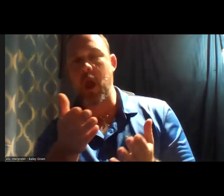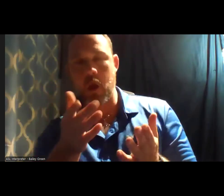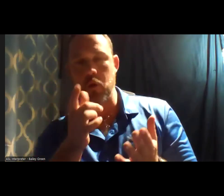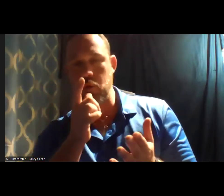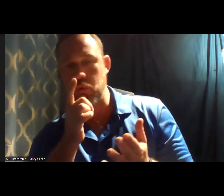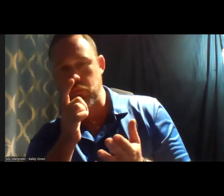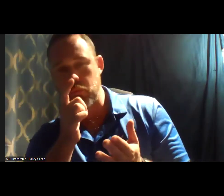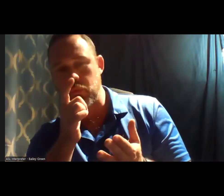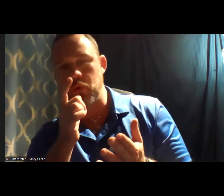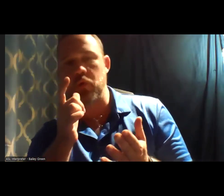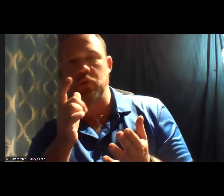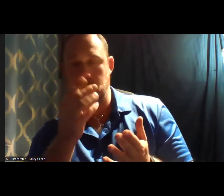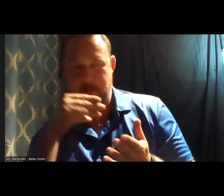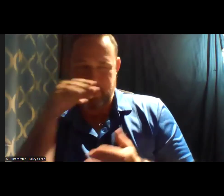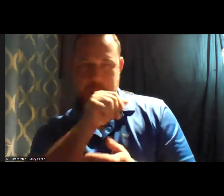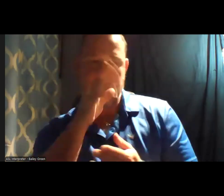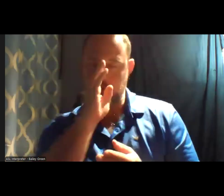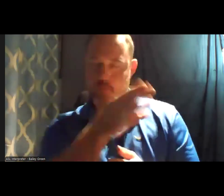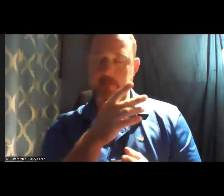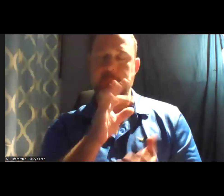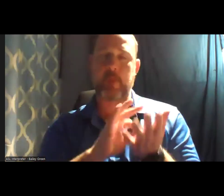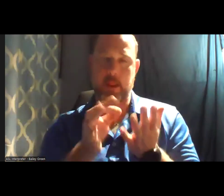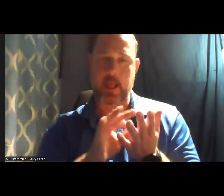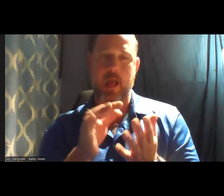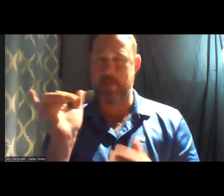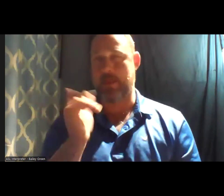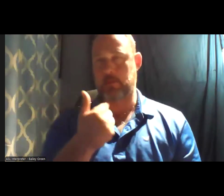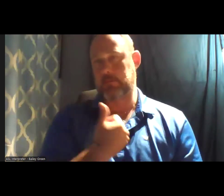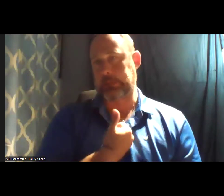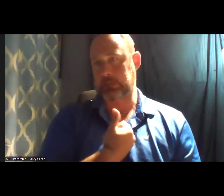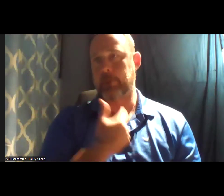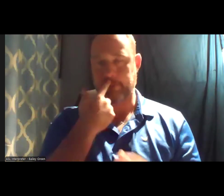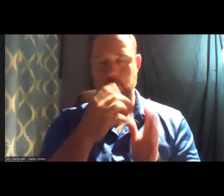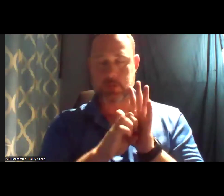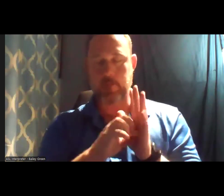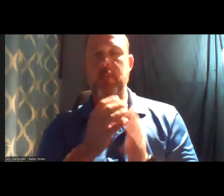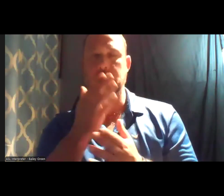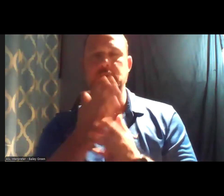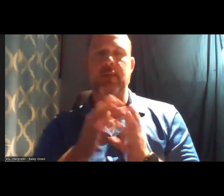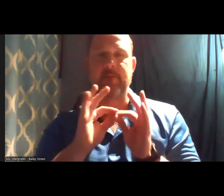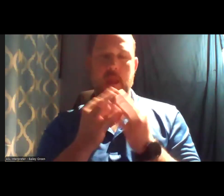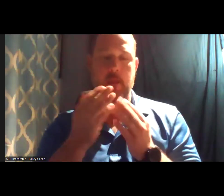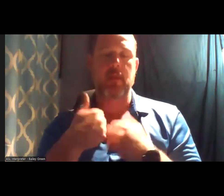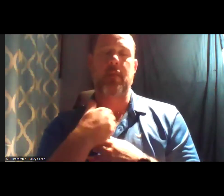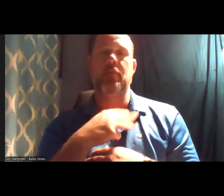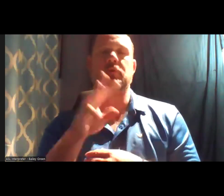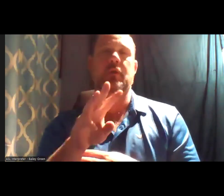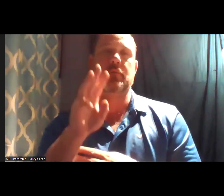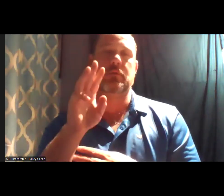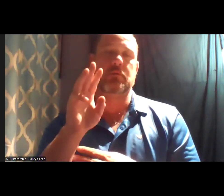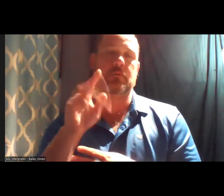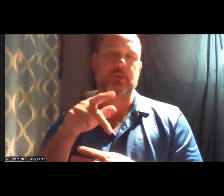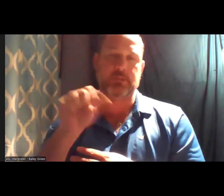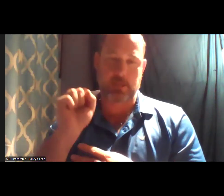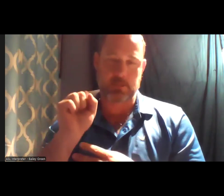by Medi-Cal directly, such as myself, but there are family members or WPCS workers.